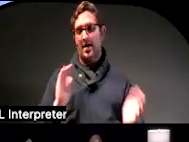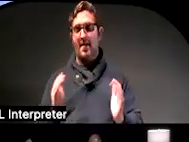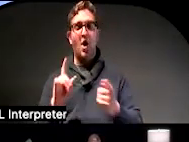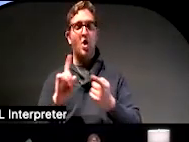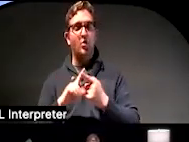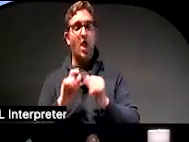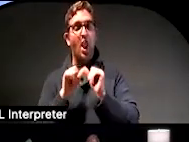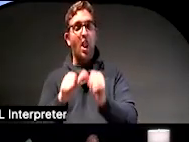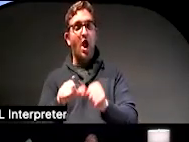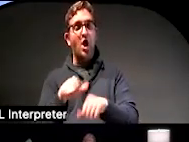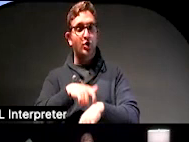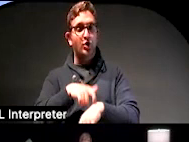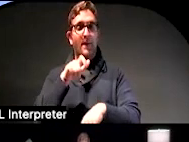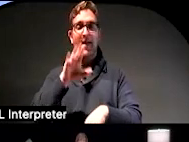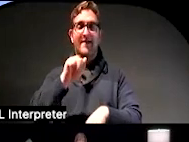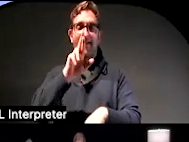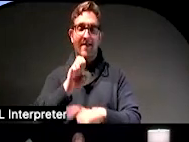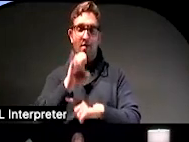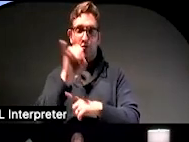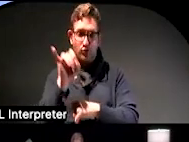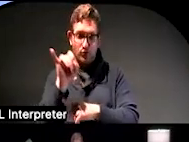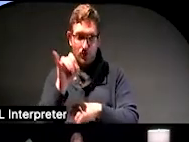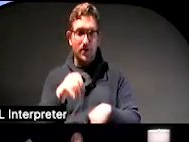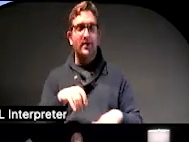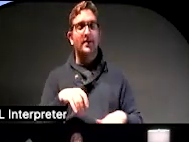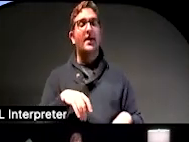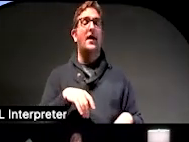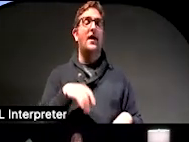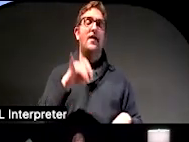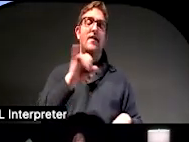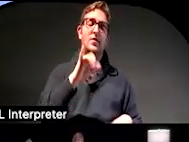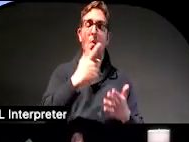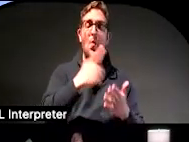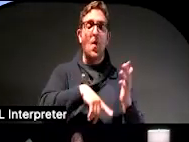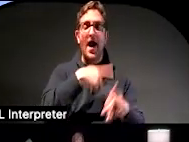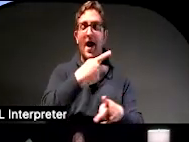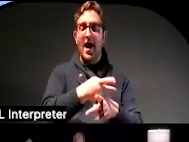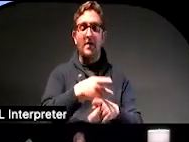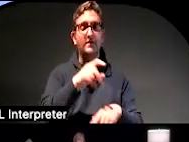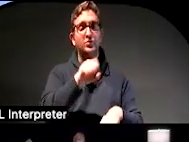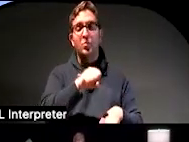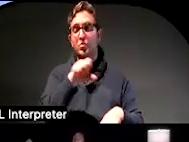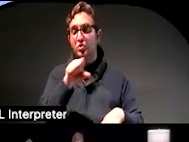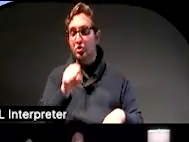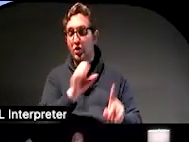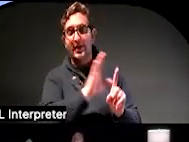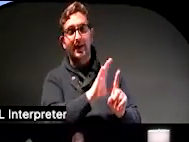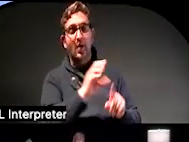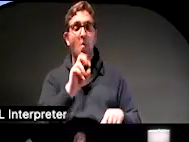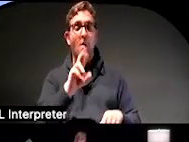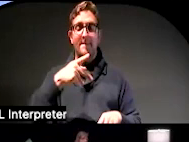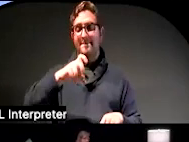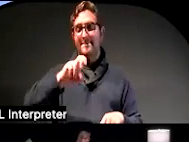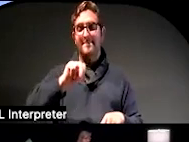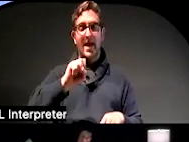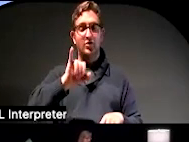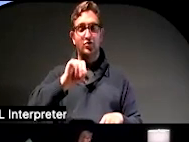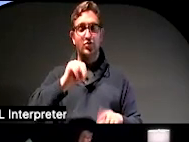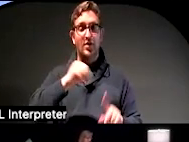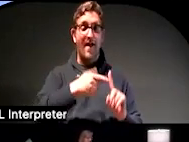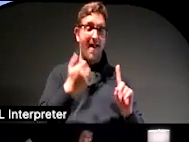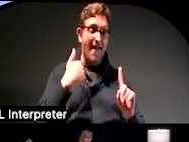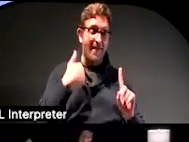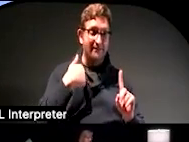long-term care insurance, versus, what kind of Social Security or pension you have, those kinds of